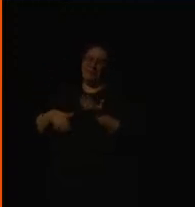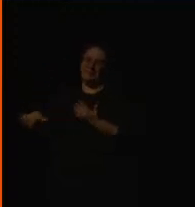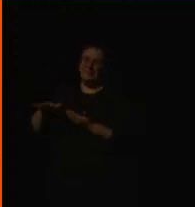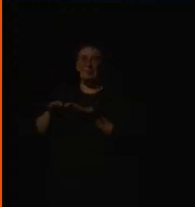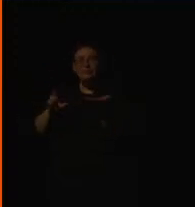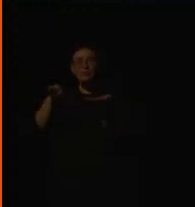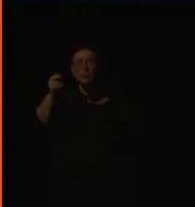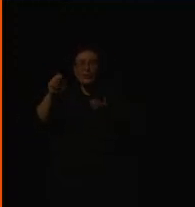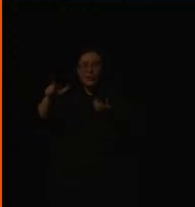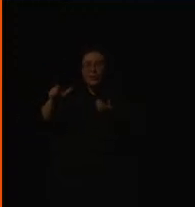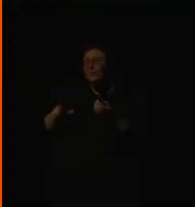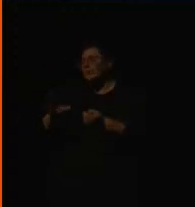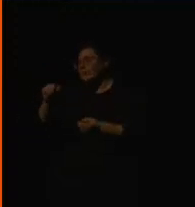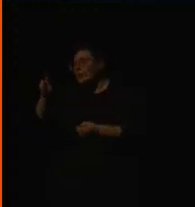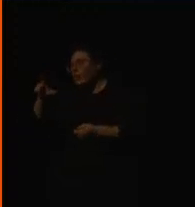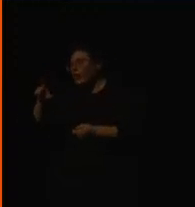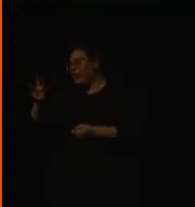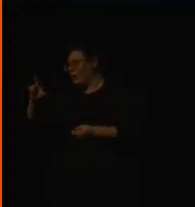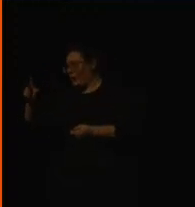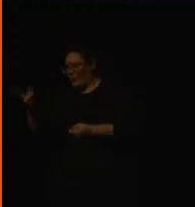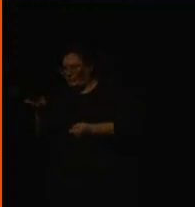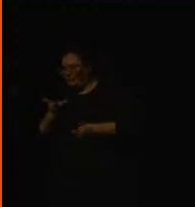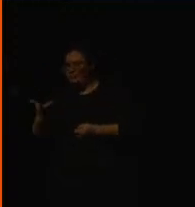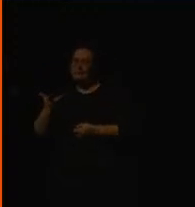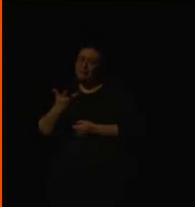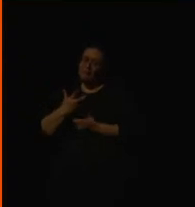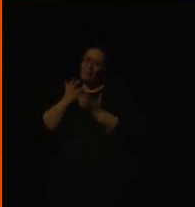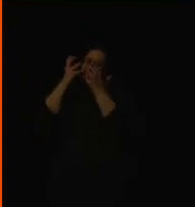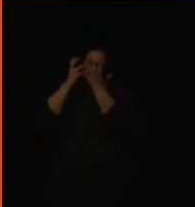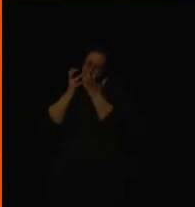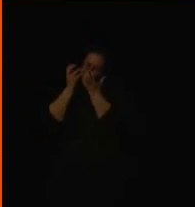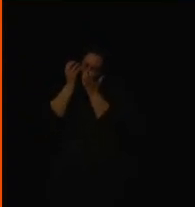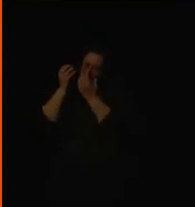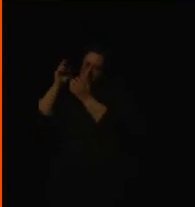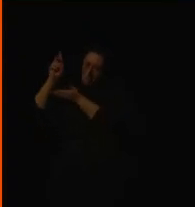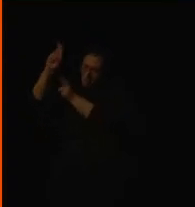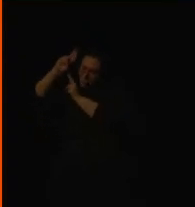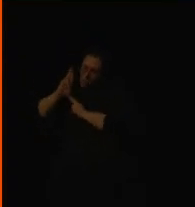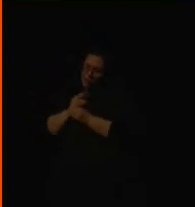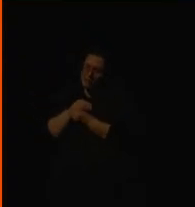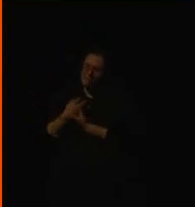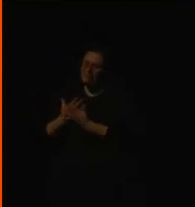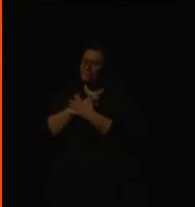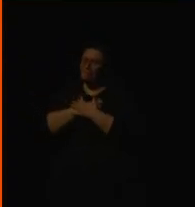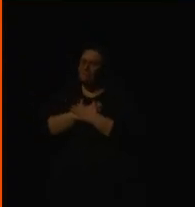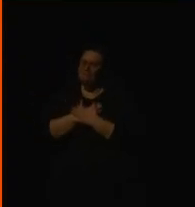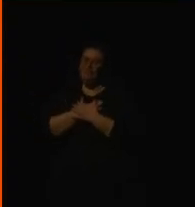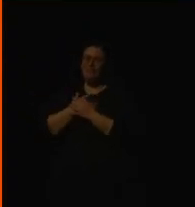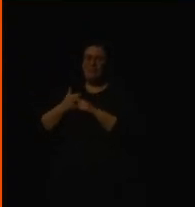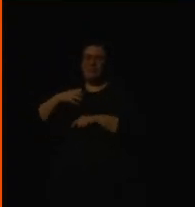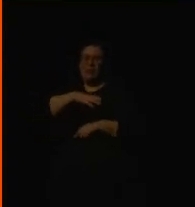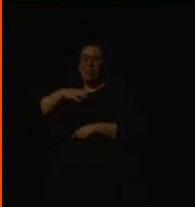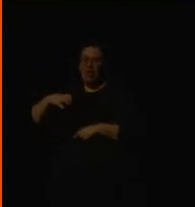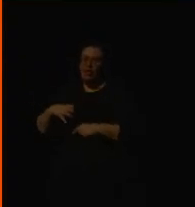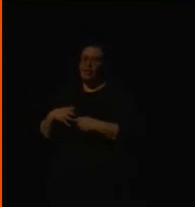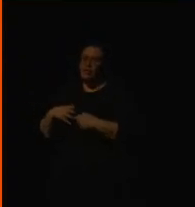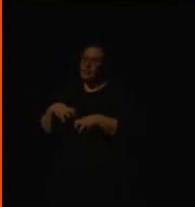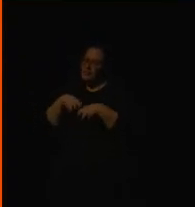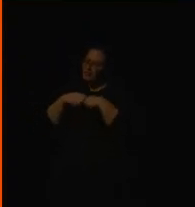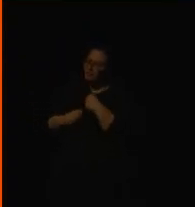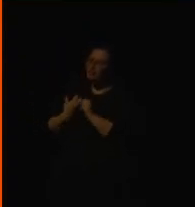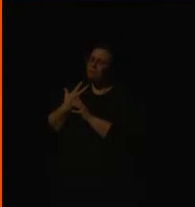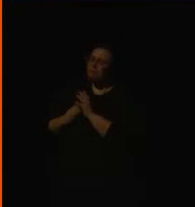Rachel, and to Carl and Willow, it is my sad privilege to bring condolences from the Congress as we mourn your loving